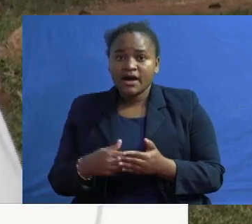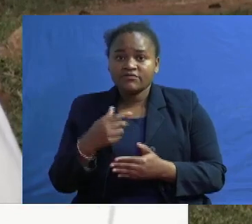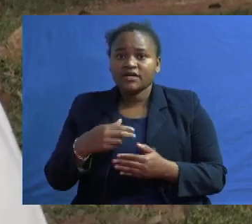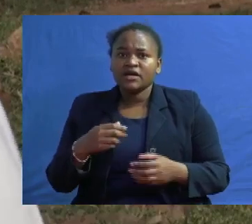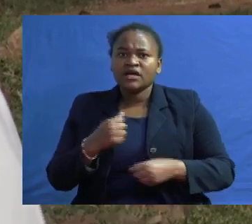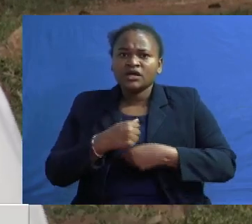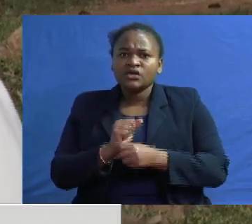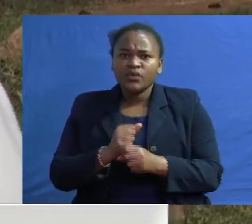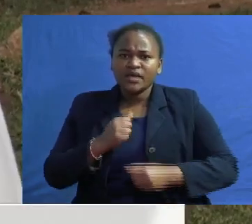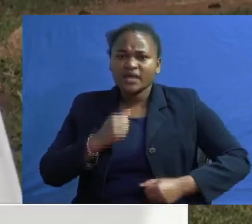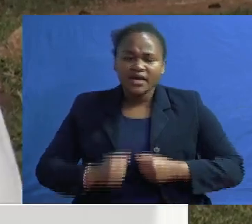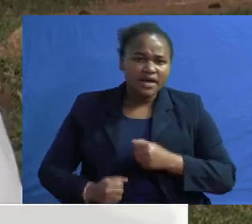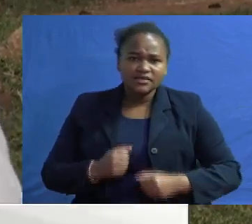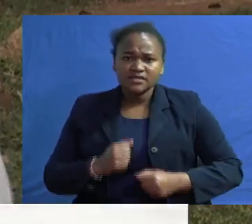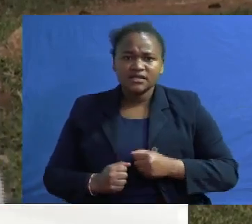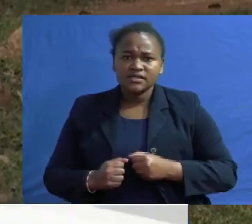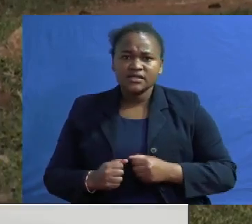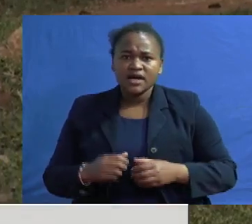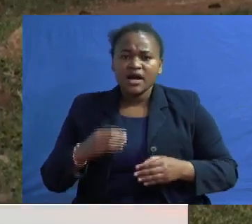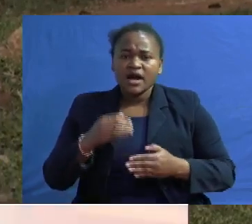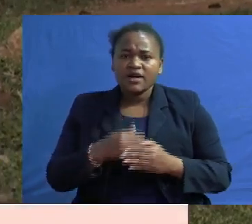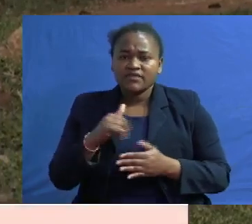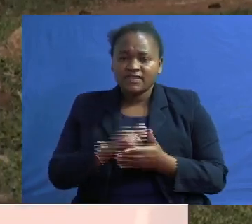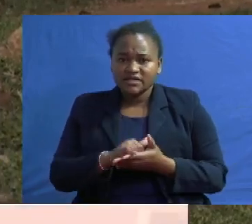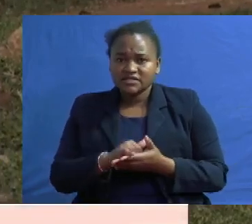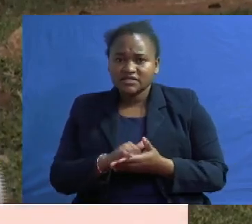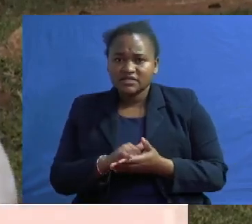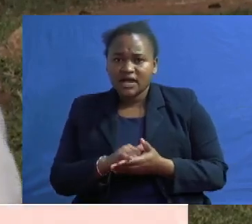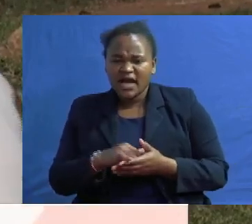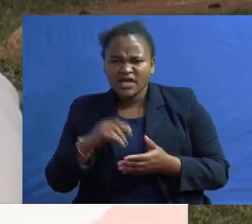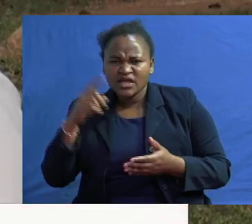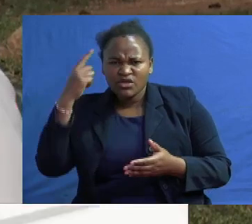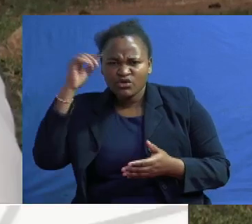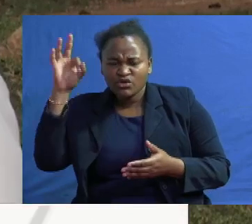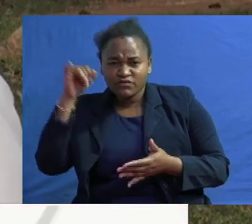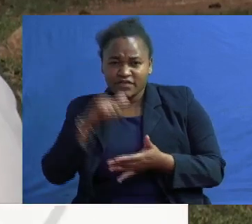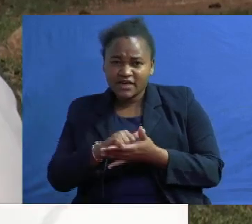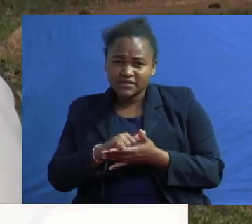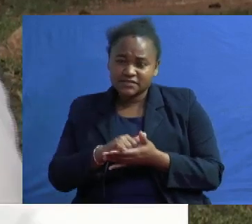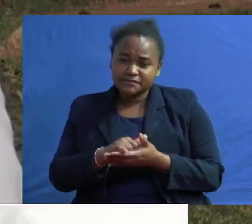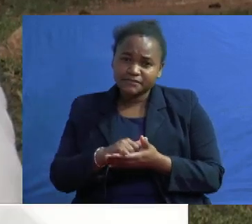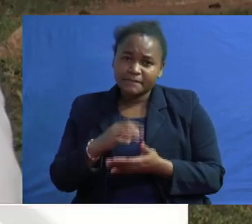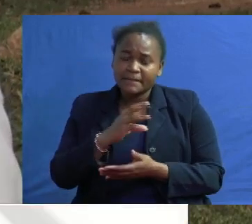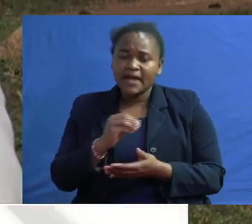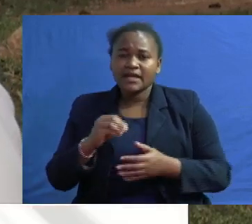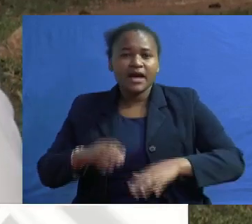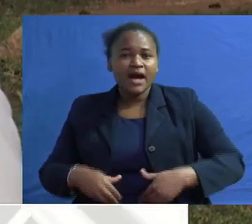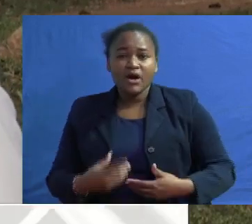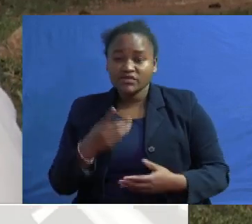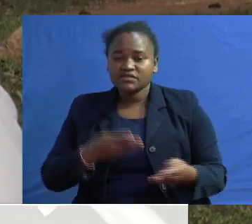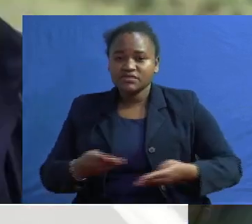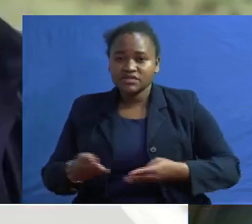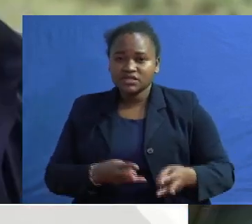hiking. Tulipanda mlima na tukitalamika tulikuwa tumeumwa na muscles sana. So nikienda nyumbani nikafikiria like hii ni